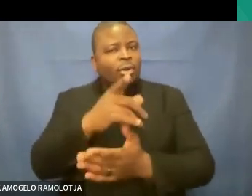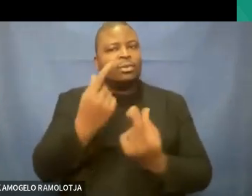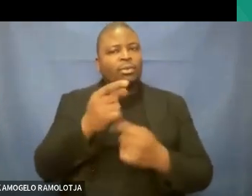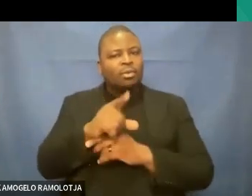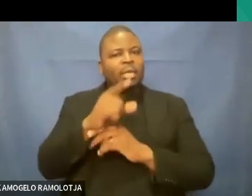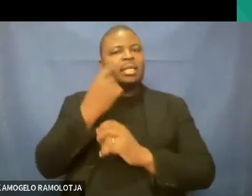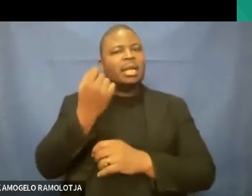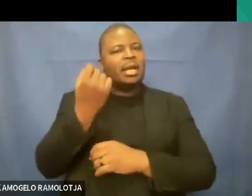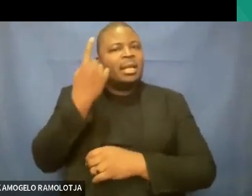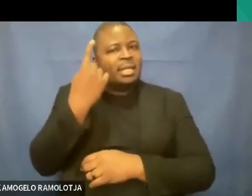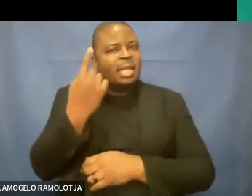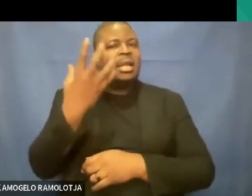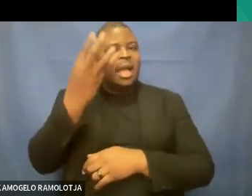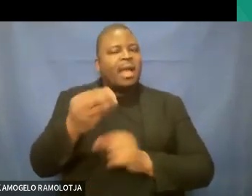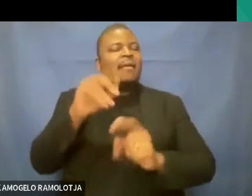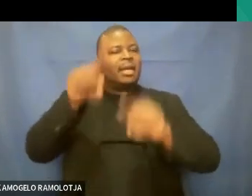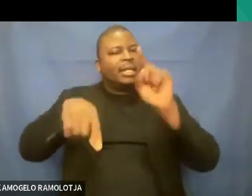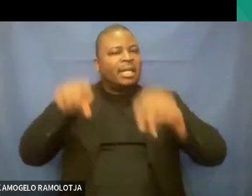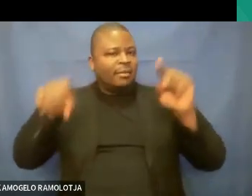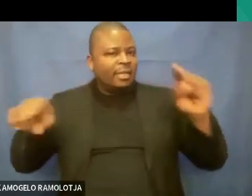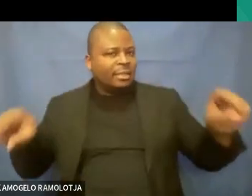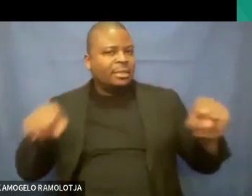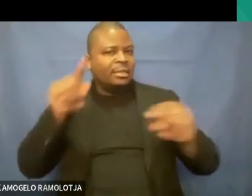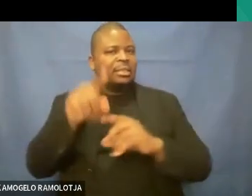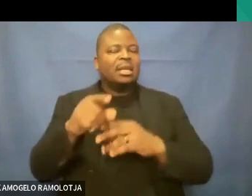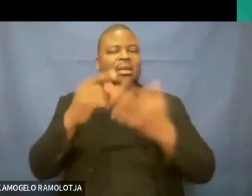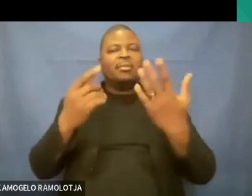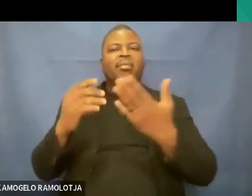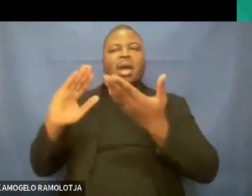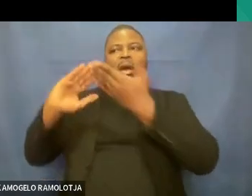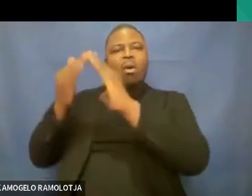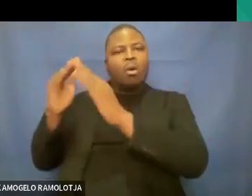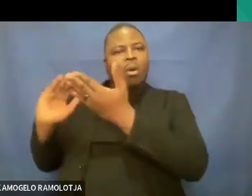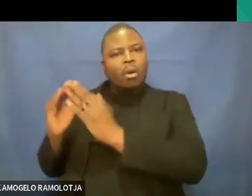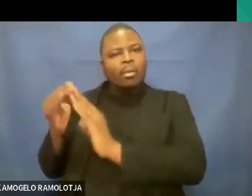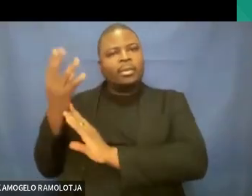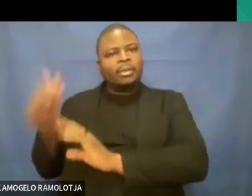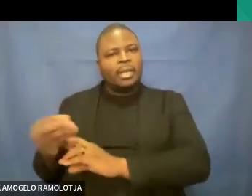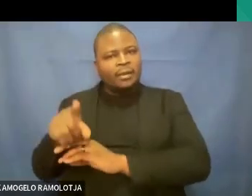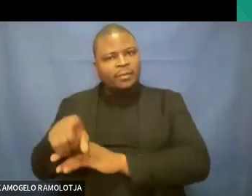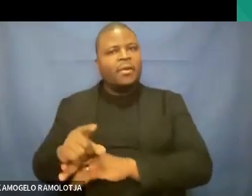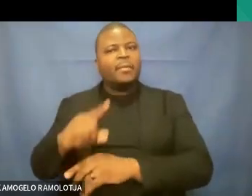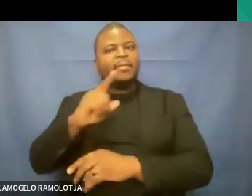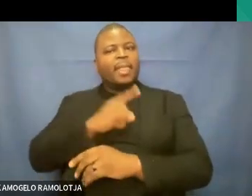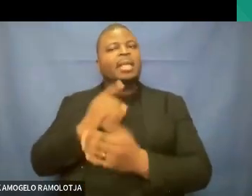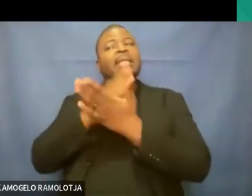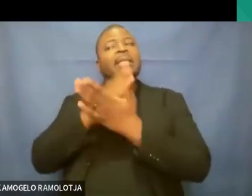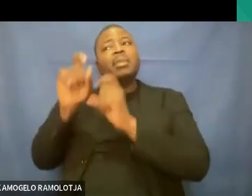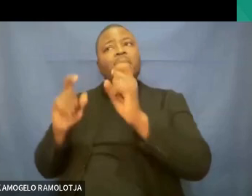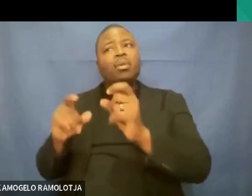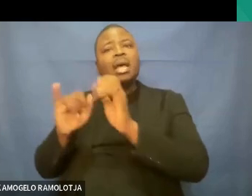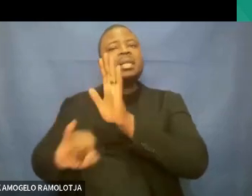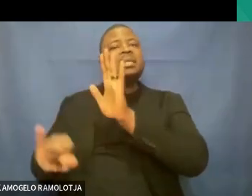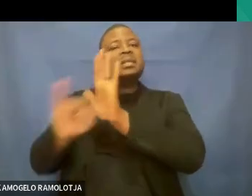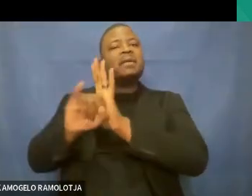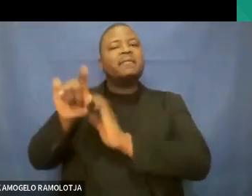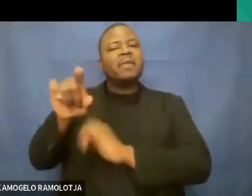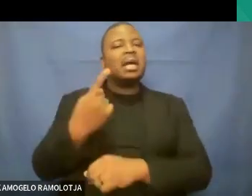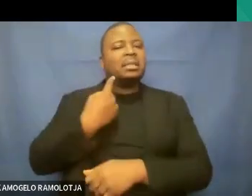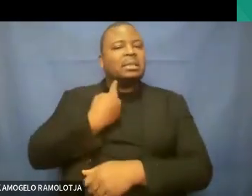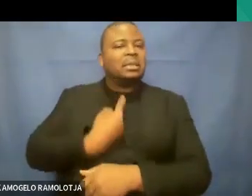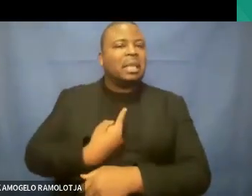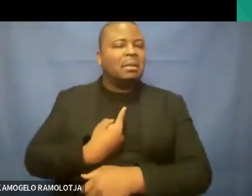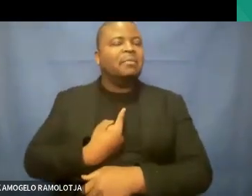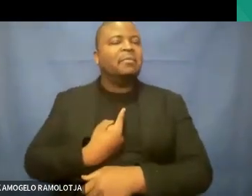there's a diversity, there are other communities, there are other people that identify themselves, not necessarily in what we